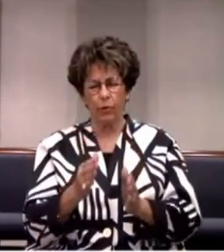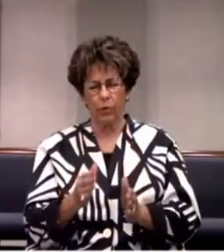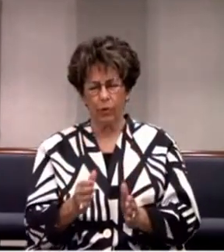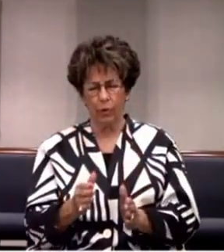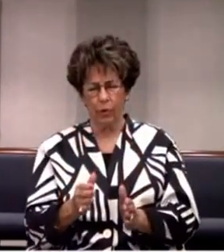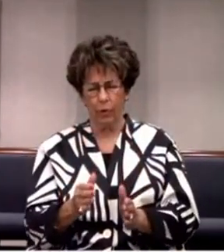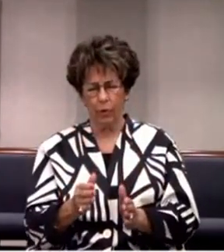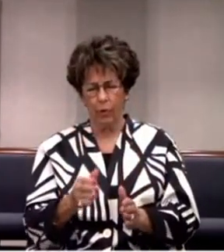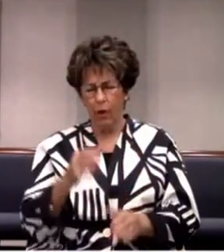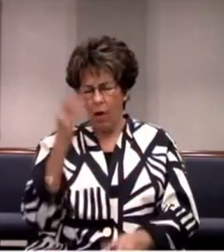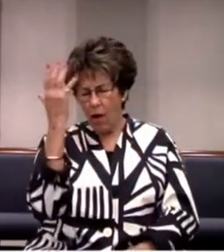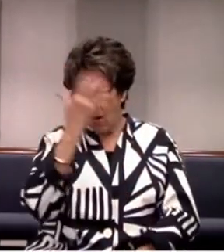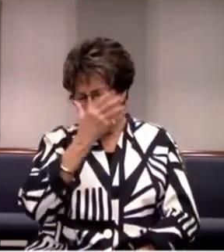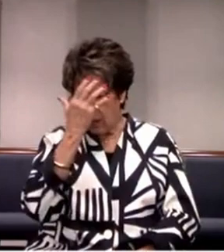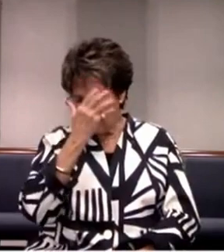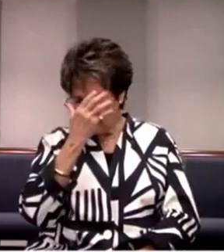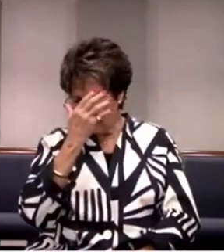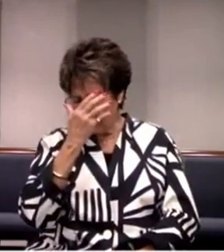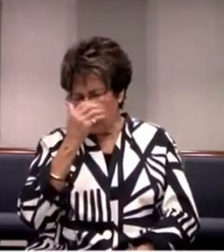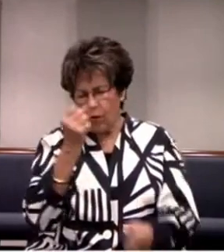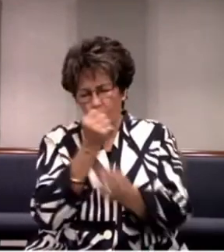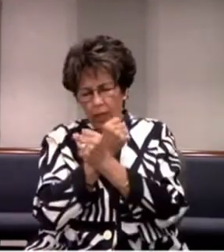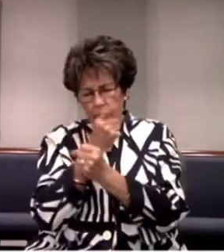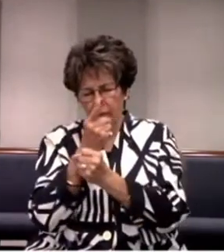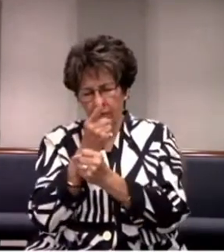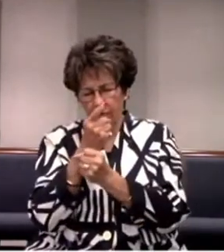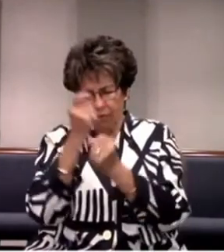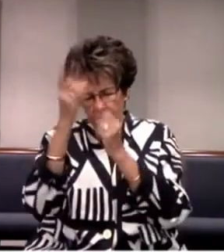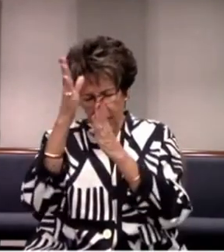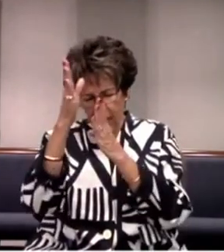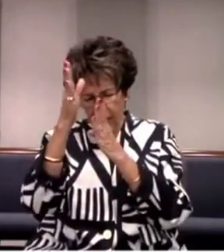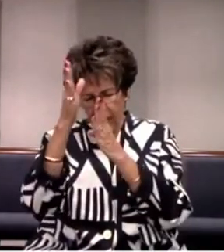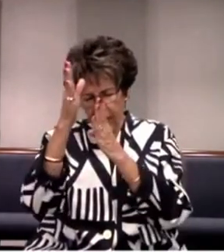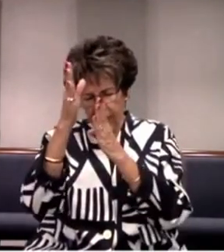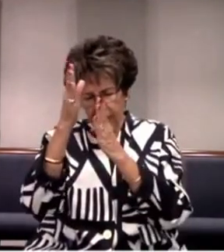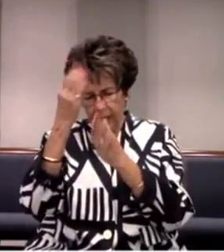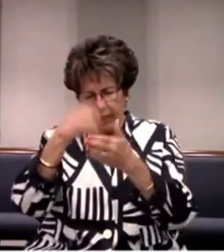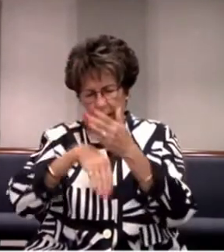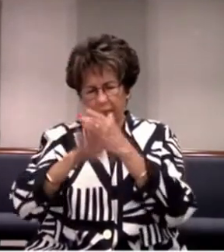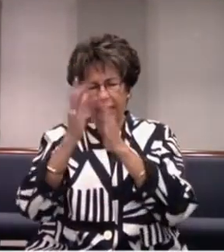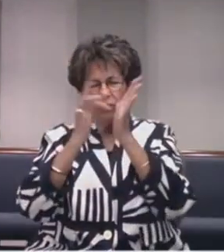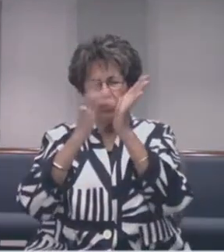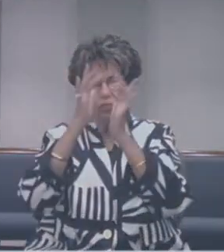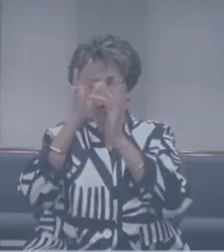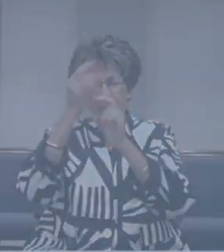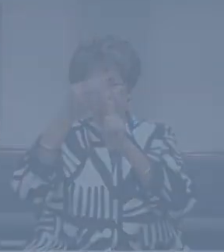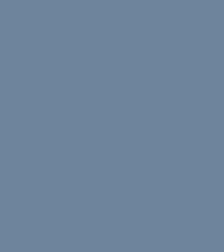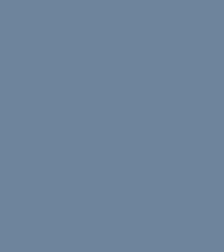it's awesome to know you. We love you. Thank you for our Bible study tonight. In Jesus' name.